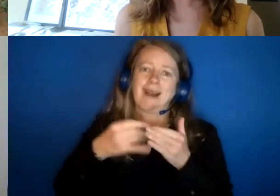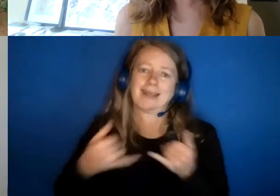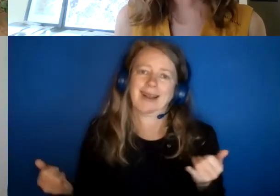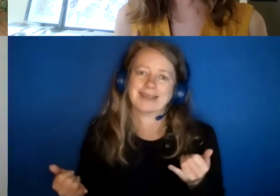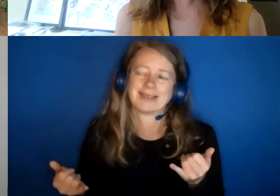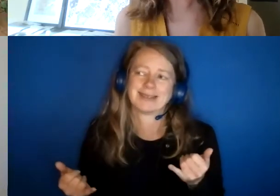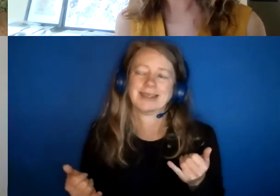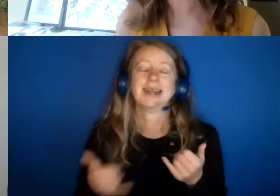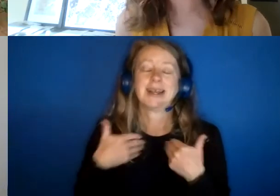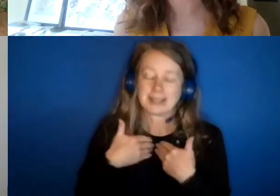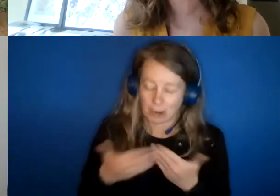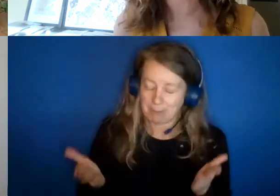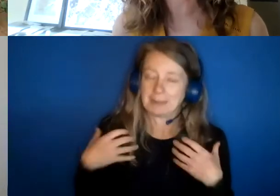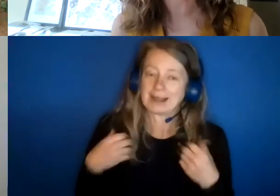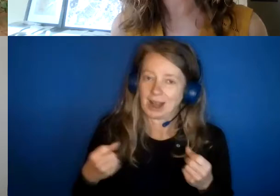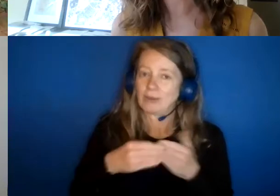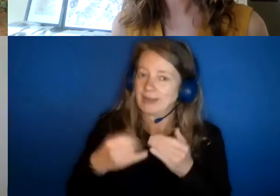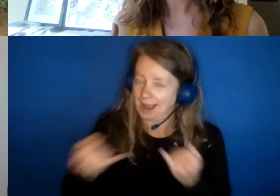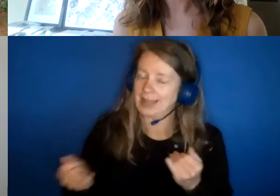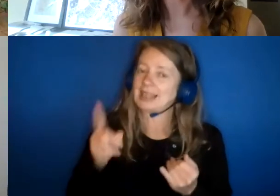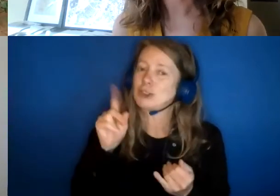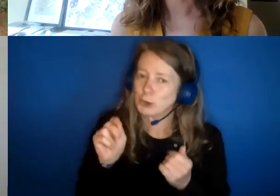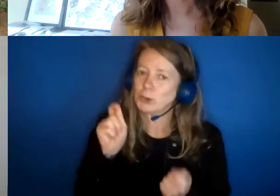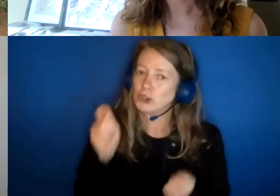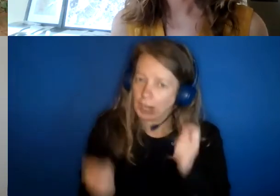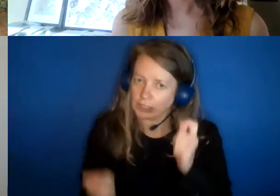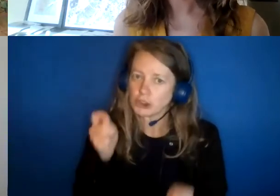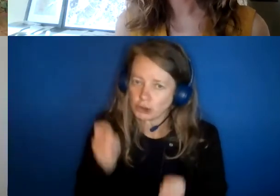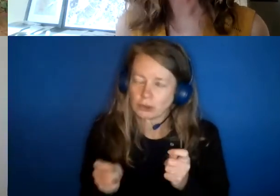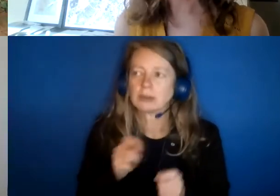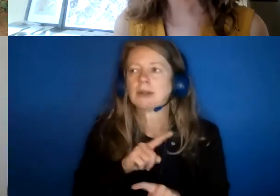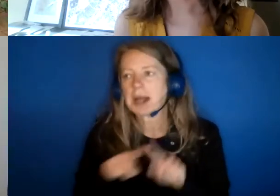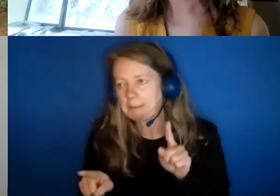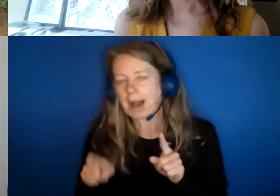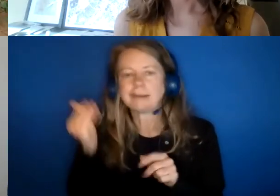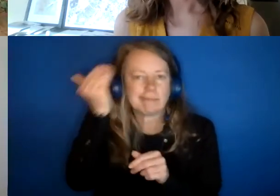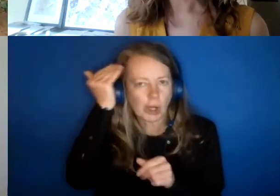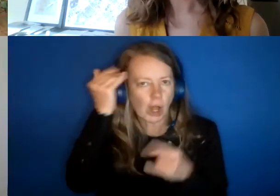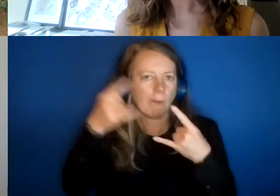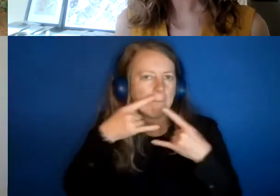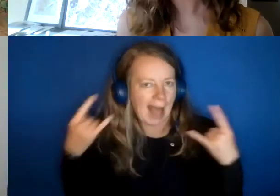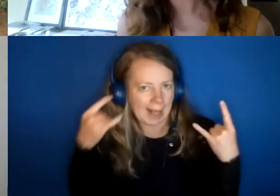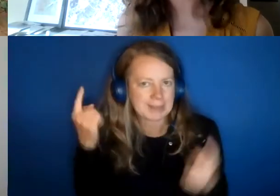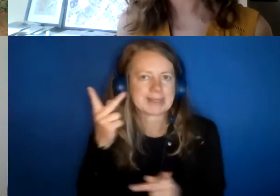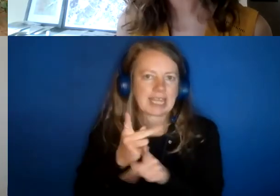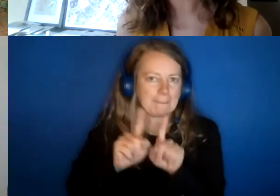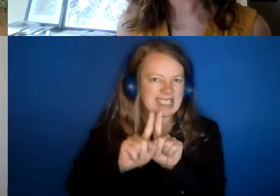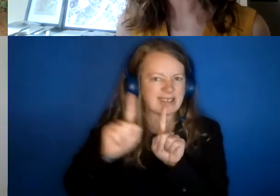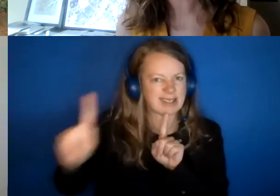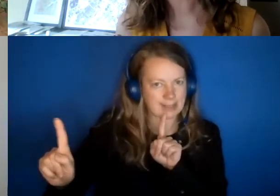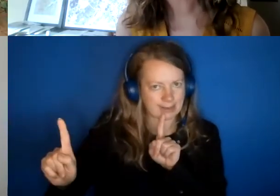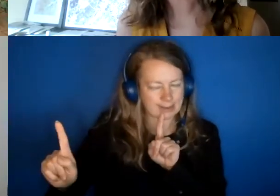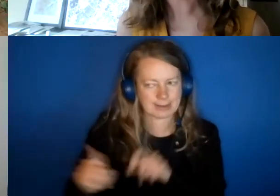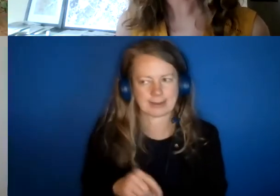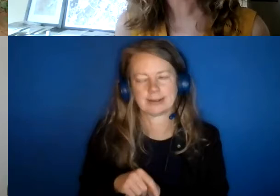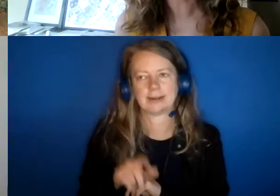So keeping up with public health guidelines, masks, distancing, that changes based